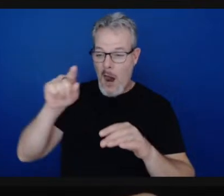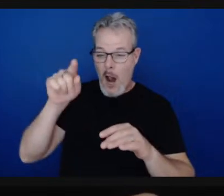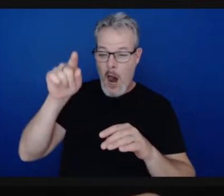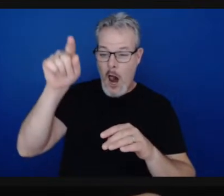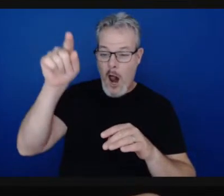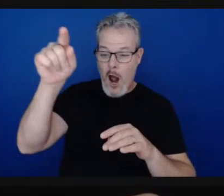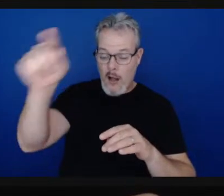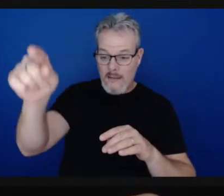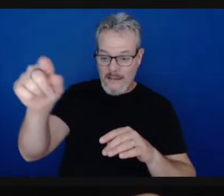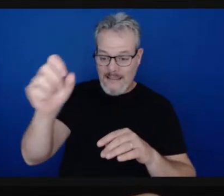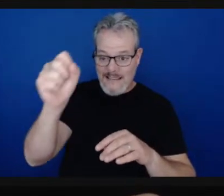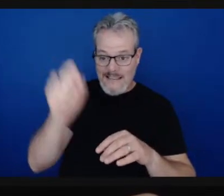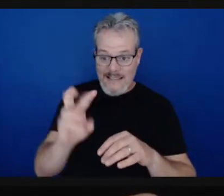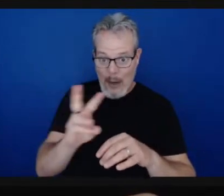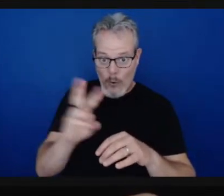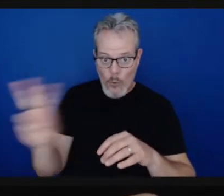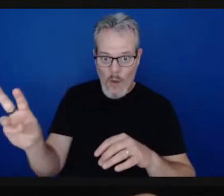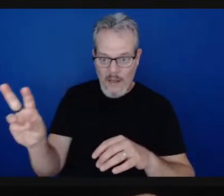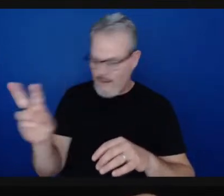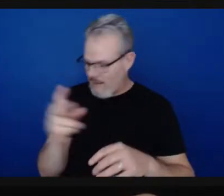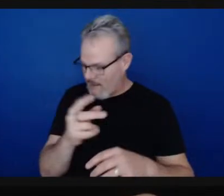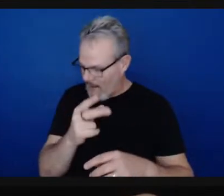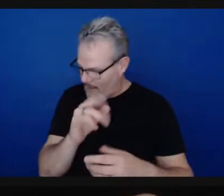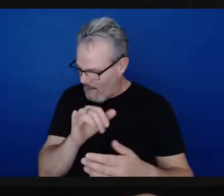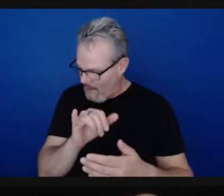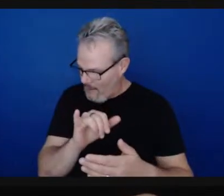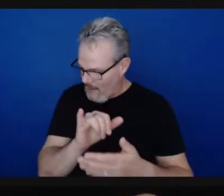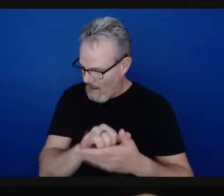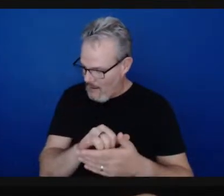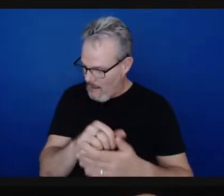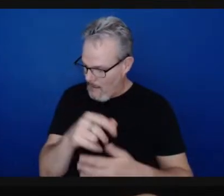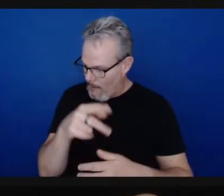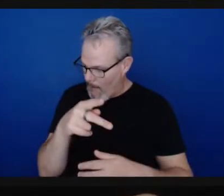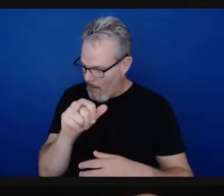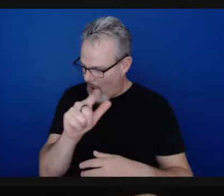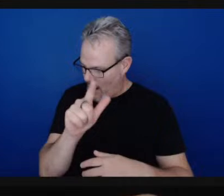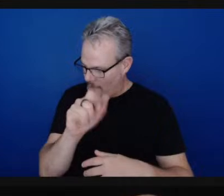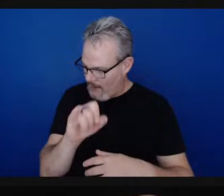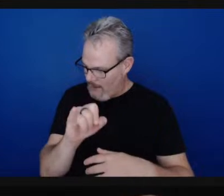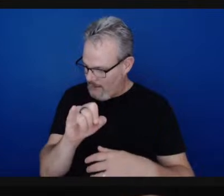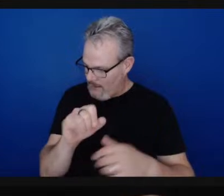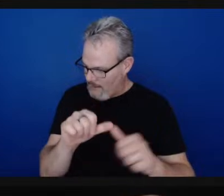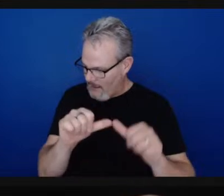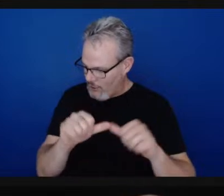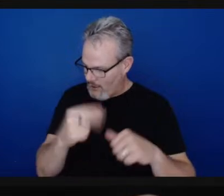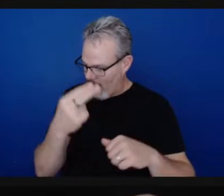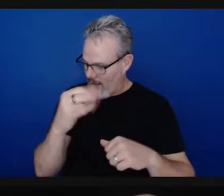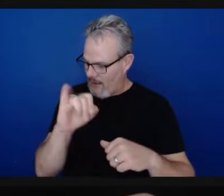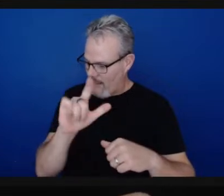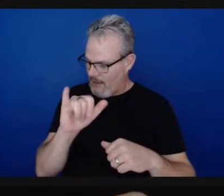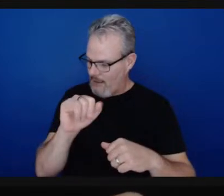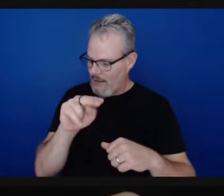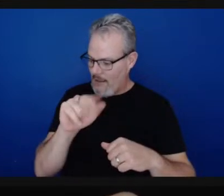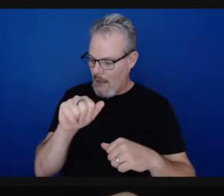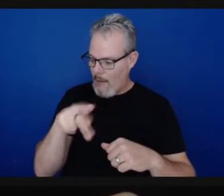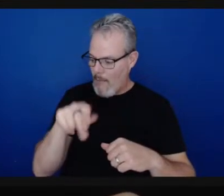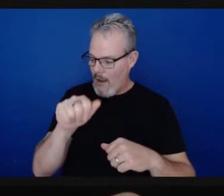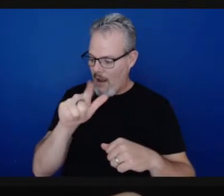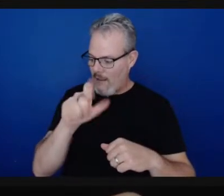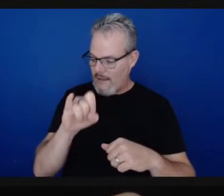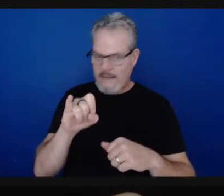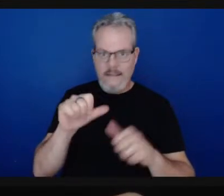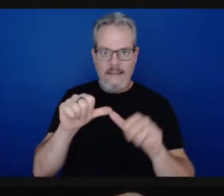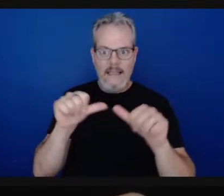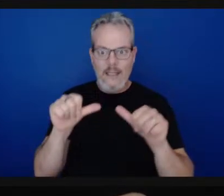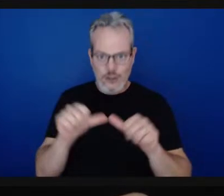the Hilina Pali station, the ground is still trucking along to the south fairly rapidly as well. So